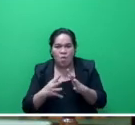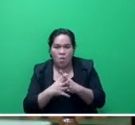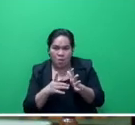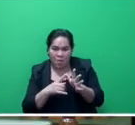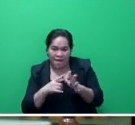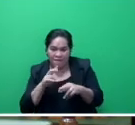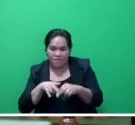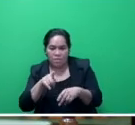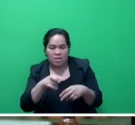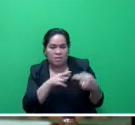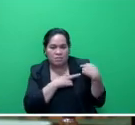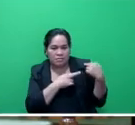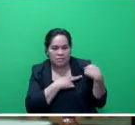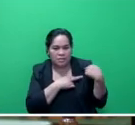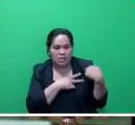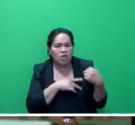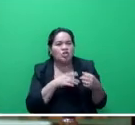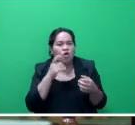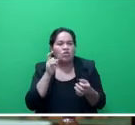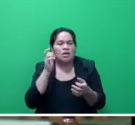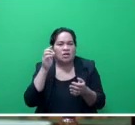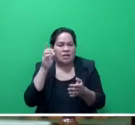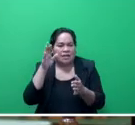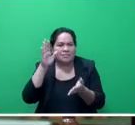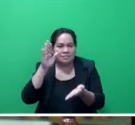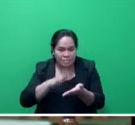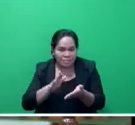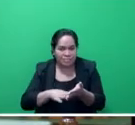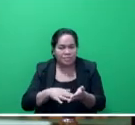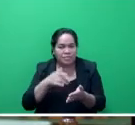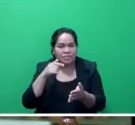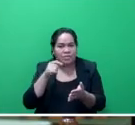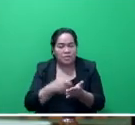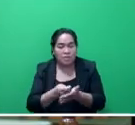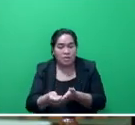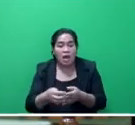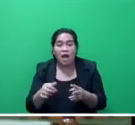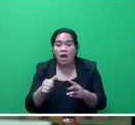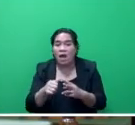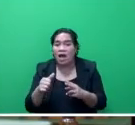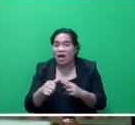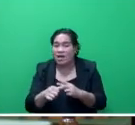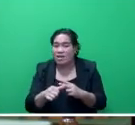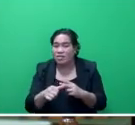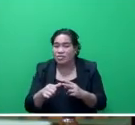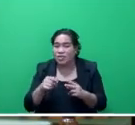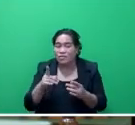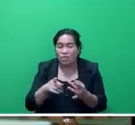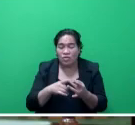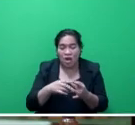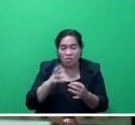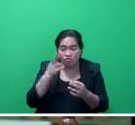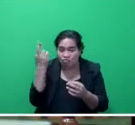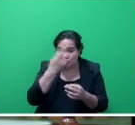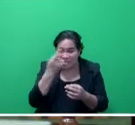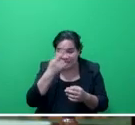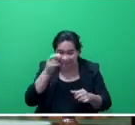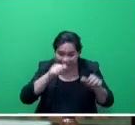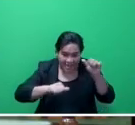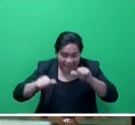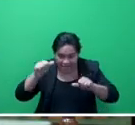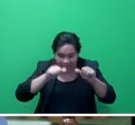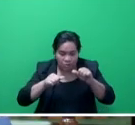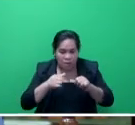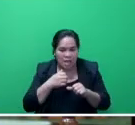cost significantly less than other import risk analysis, such as the desktop import risk analysis, and will take only 1 or 2 months to